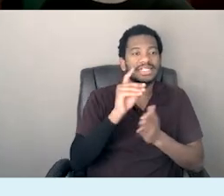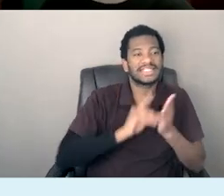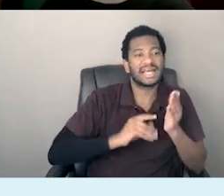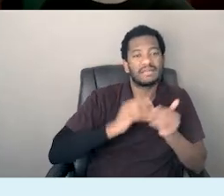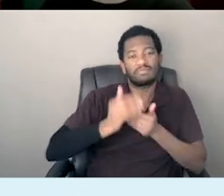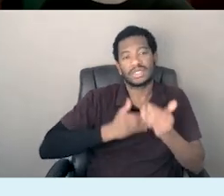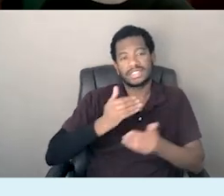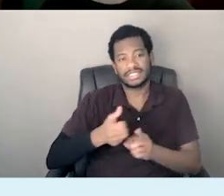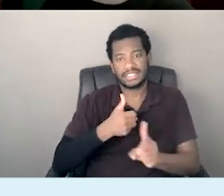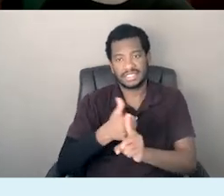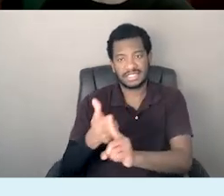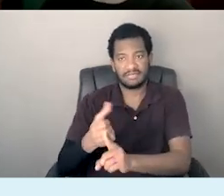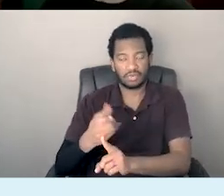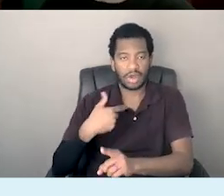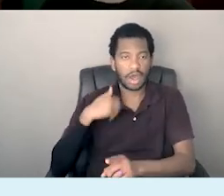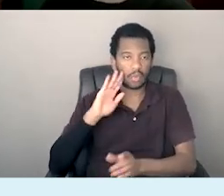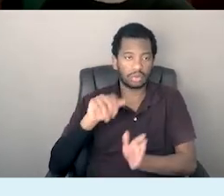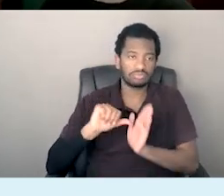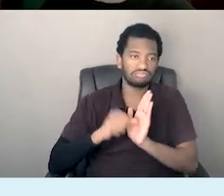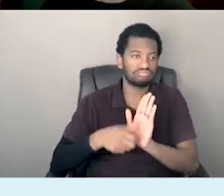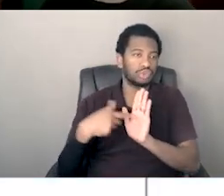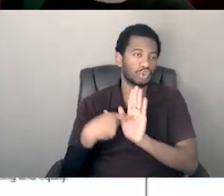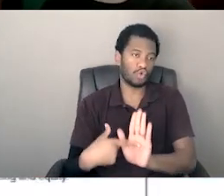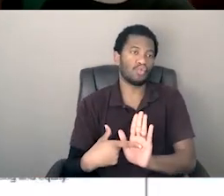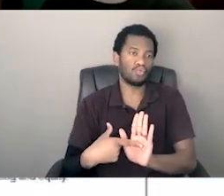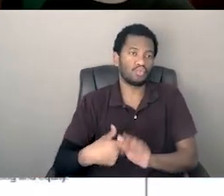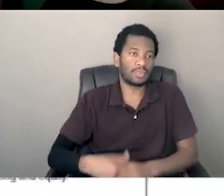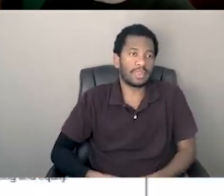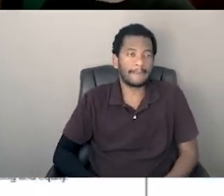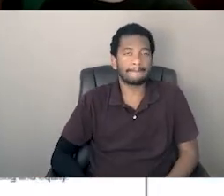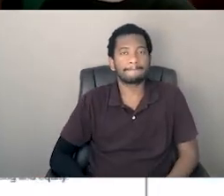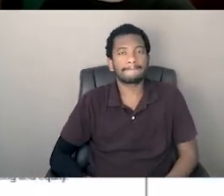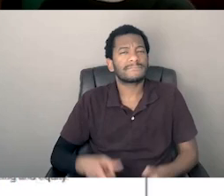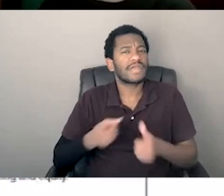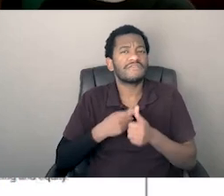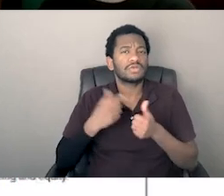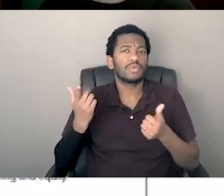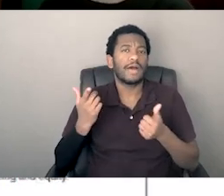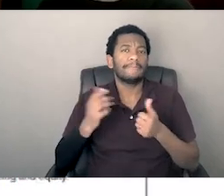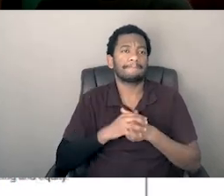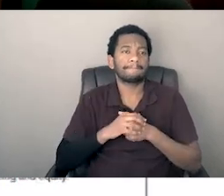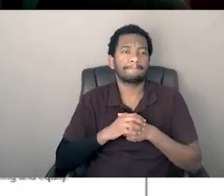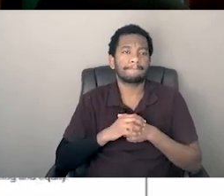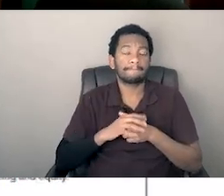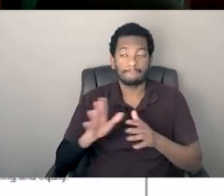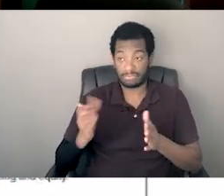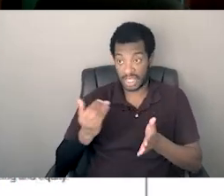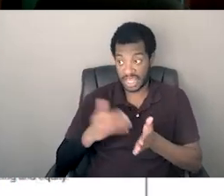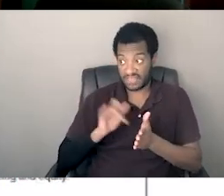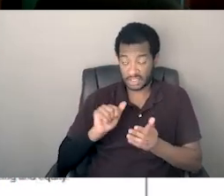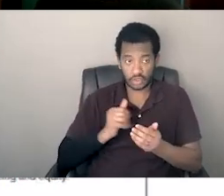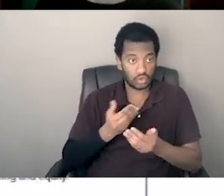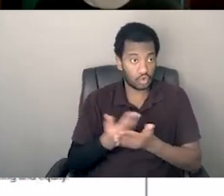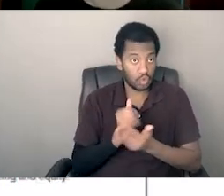to highlight a few of them here. The first is, again, this is a new way of doing